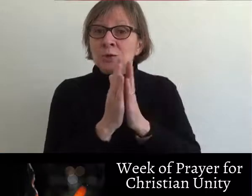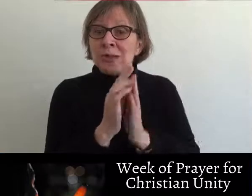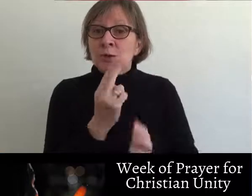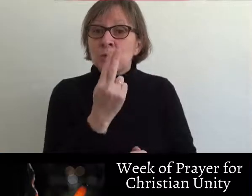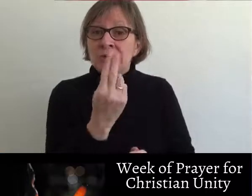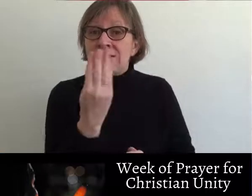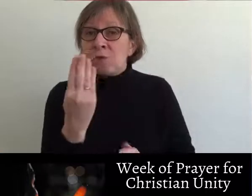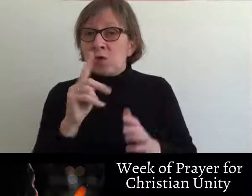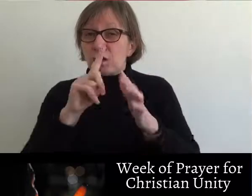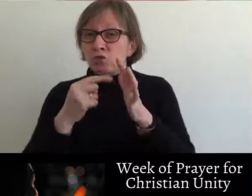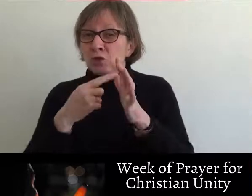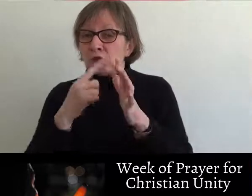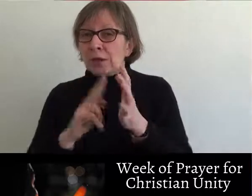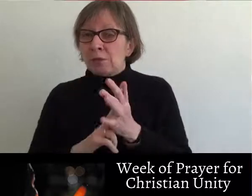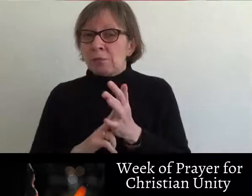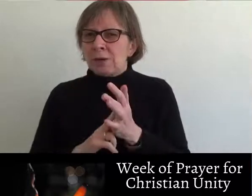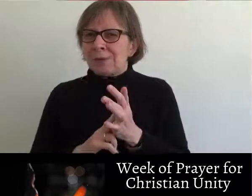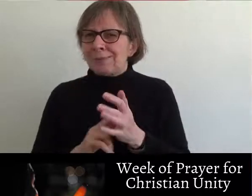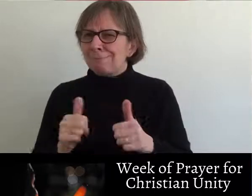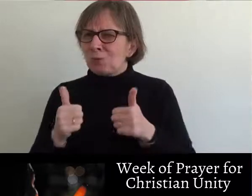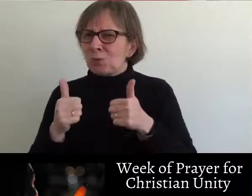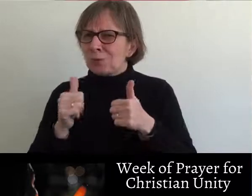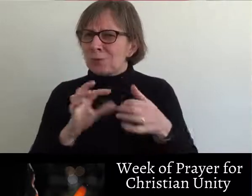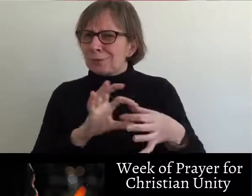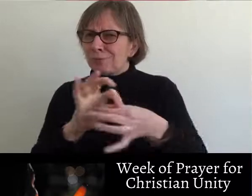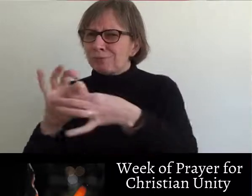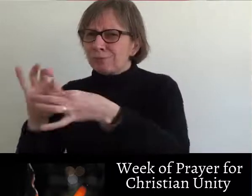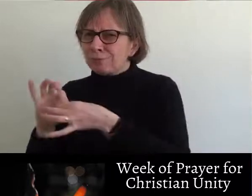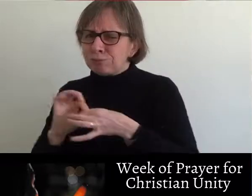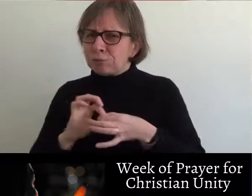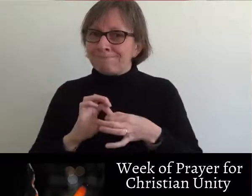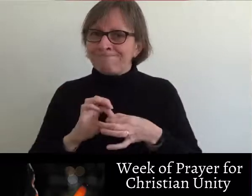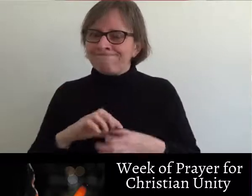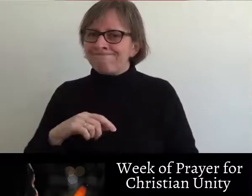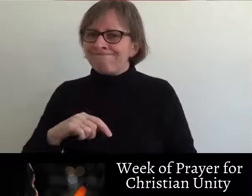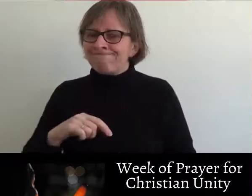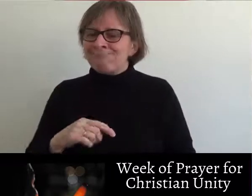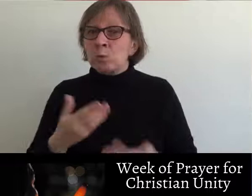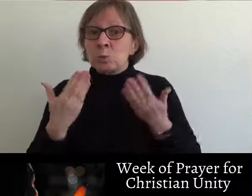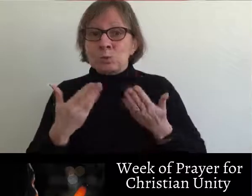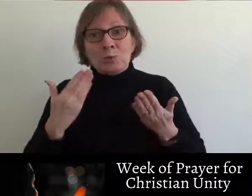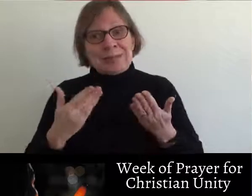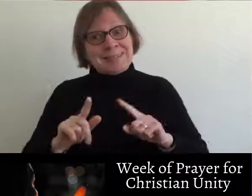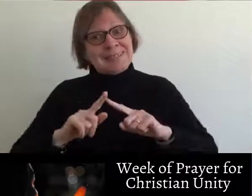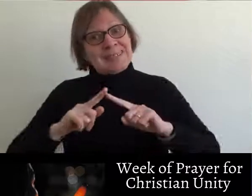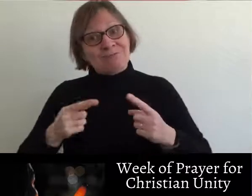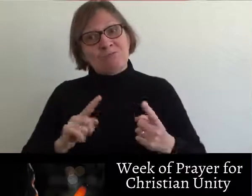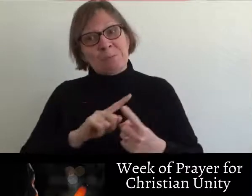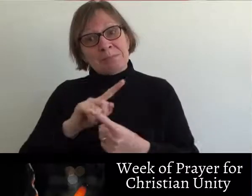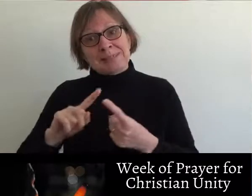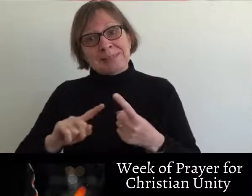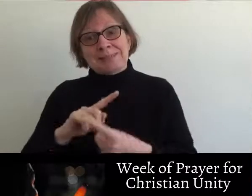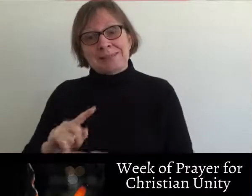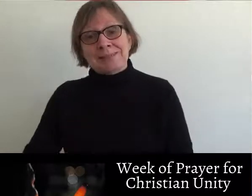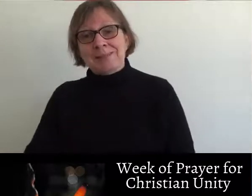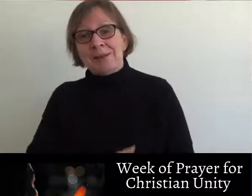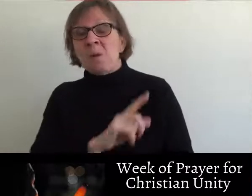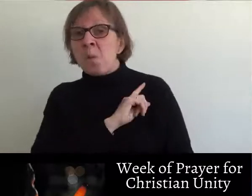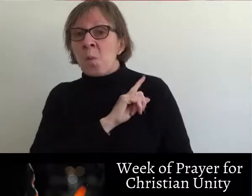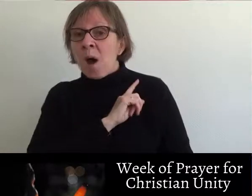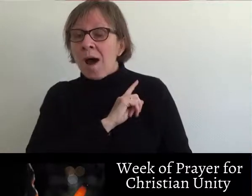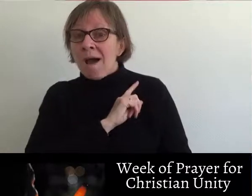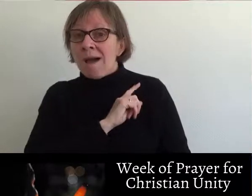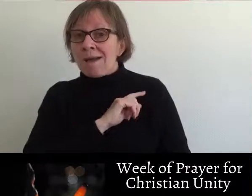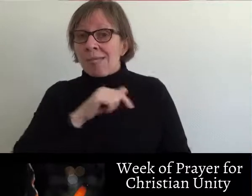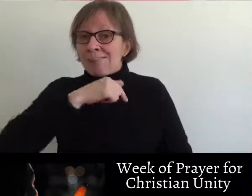with you all this morning. This morning, our service is going to be a little bit different to usual because it is the week of prayer for